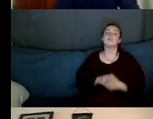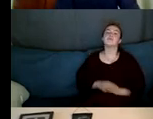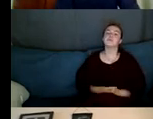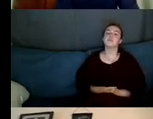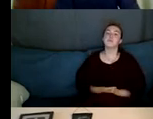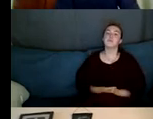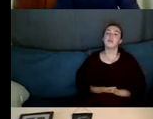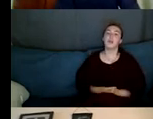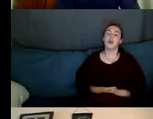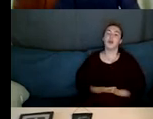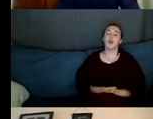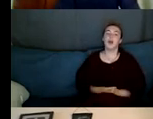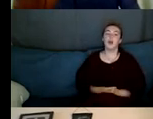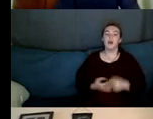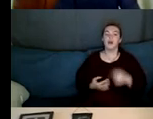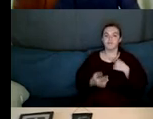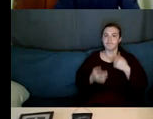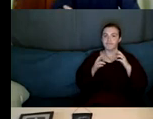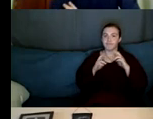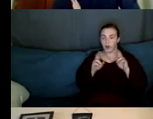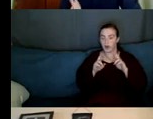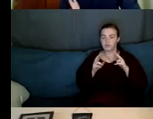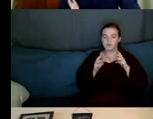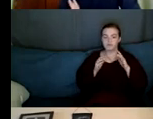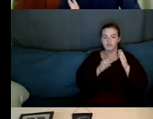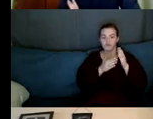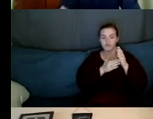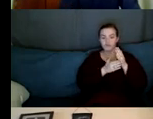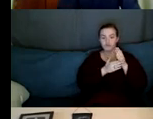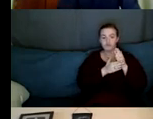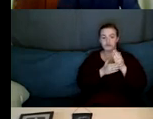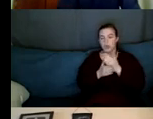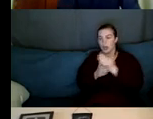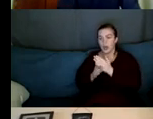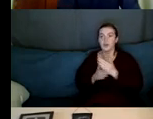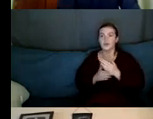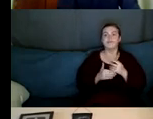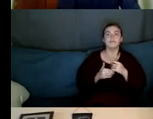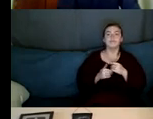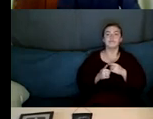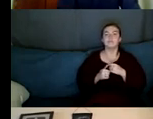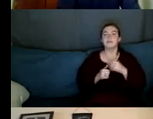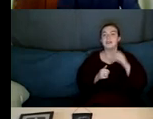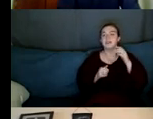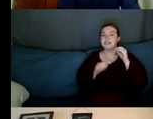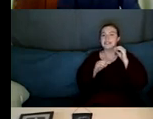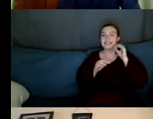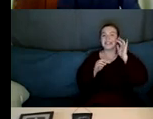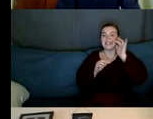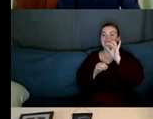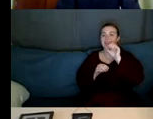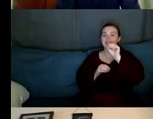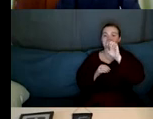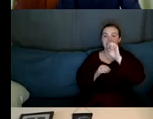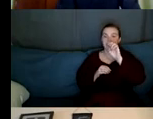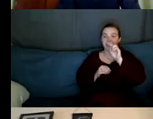And I am ready to start sharing this to all the places I might find teachers. I'm going to click send.